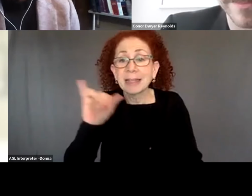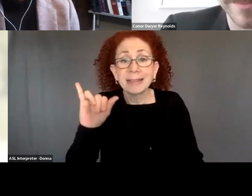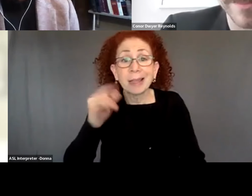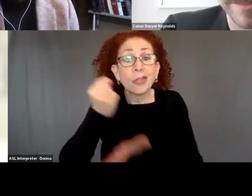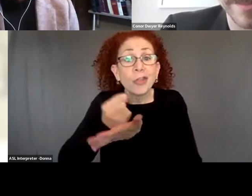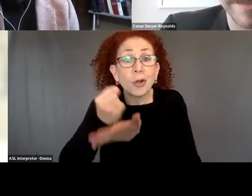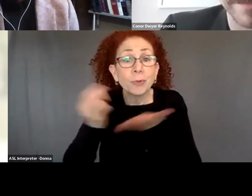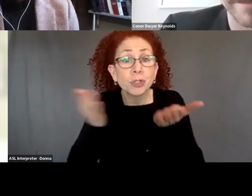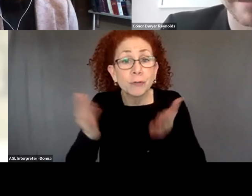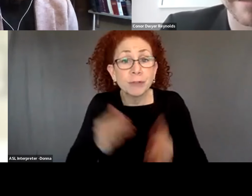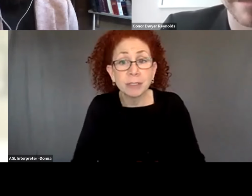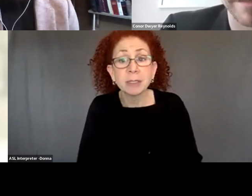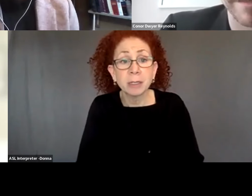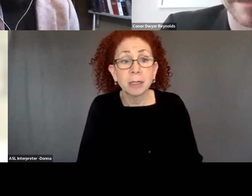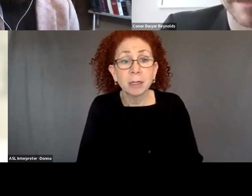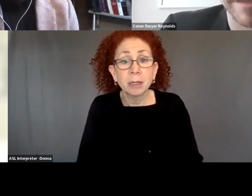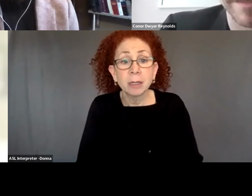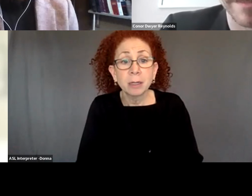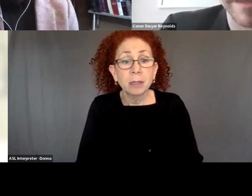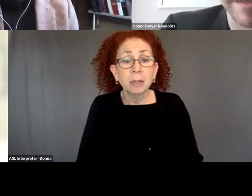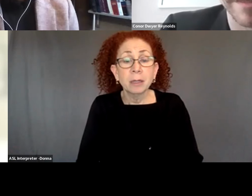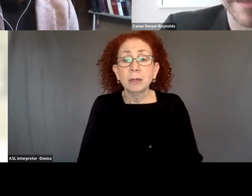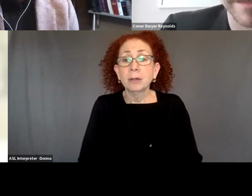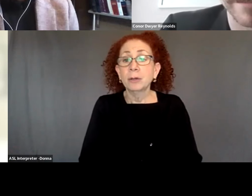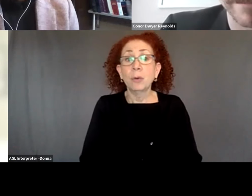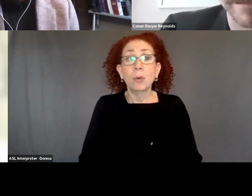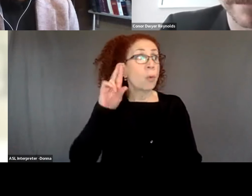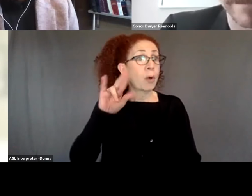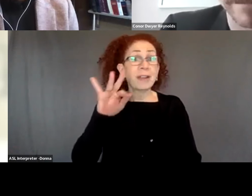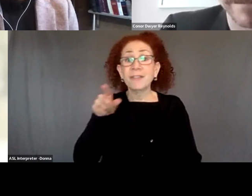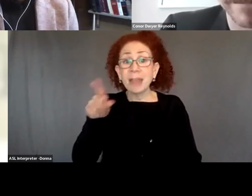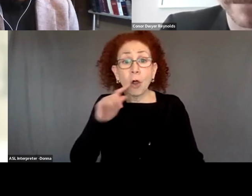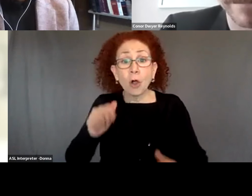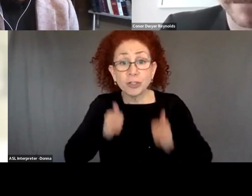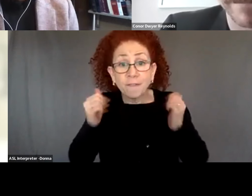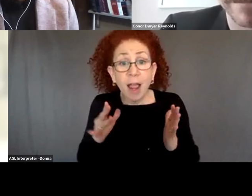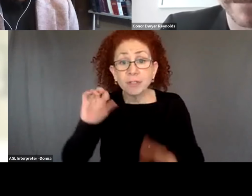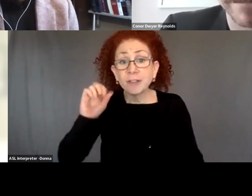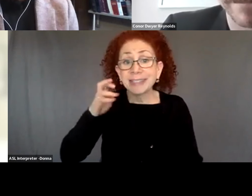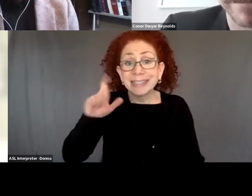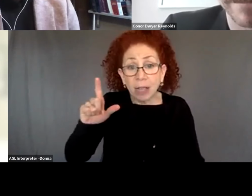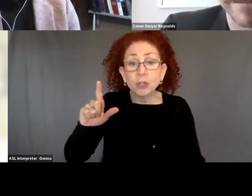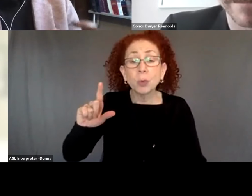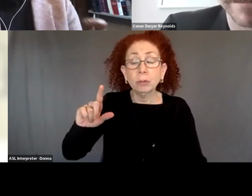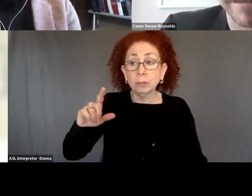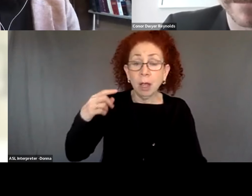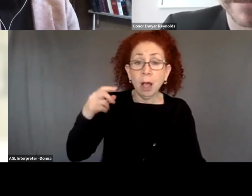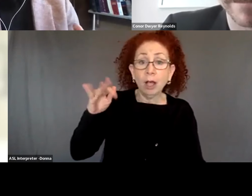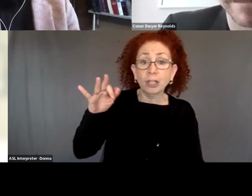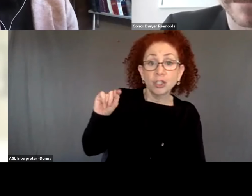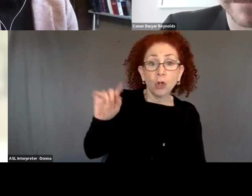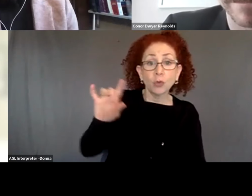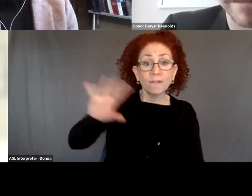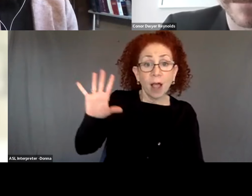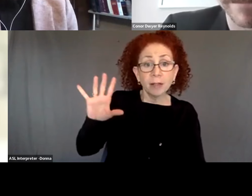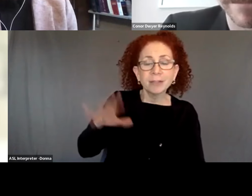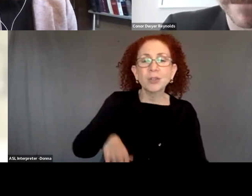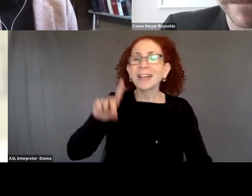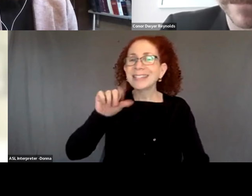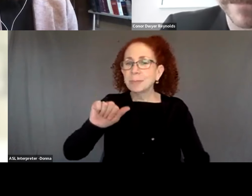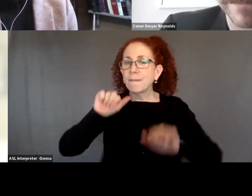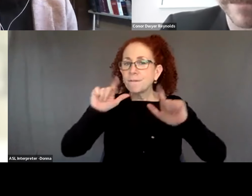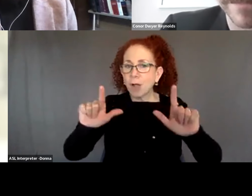therapeutic services, even when they perhaps are survivors of sexual assault and violence. And so a disability frame